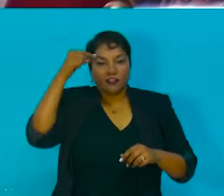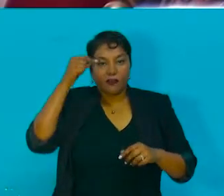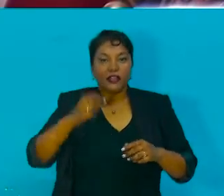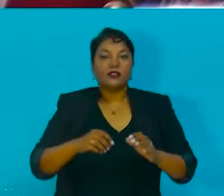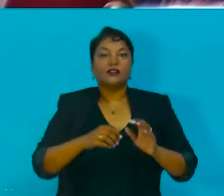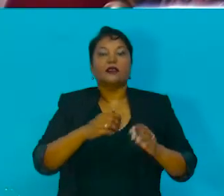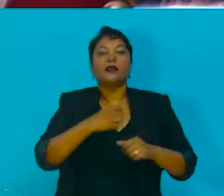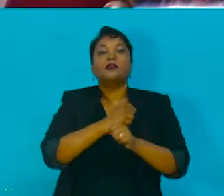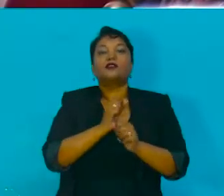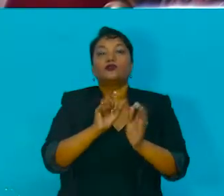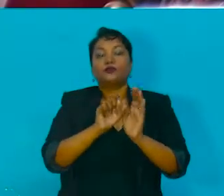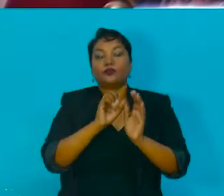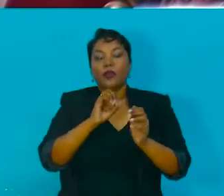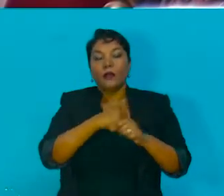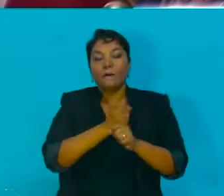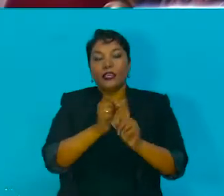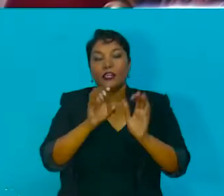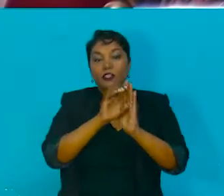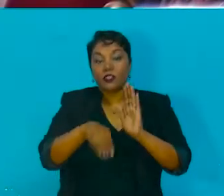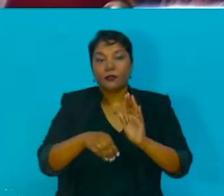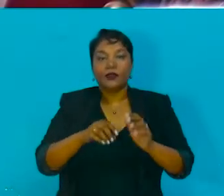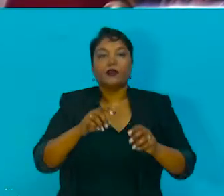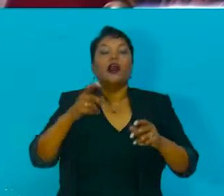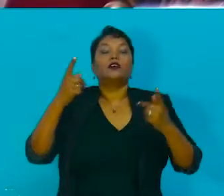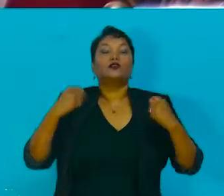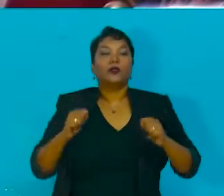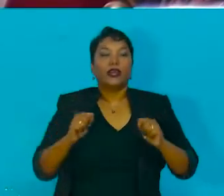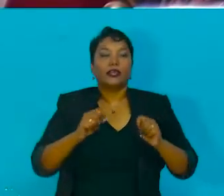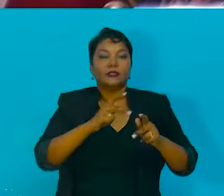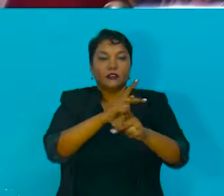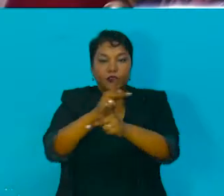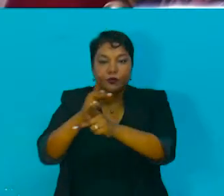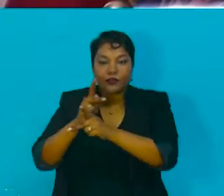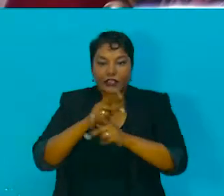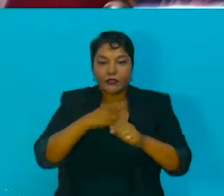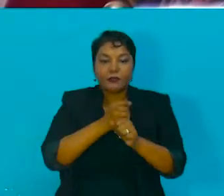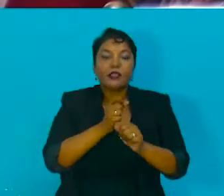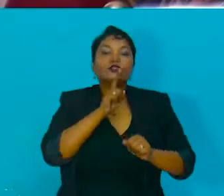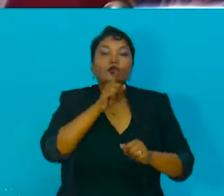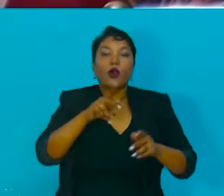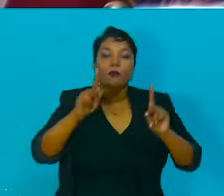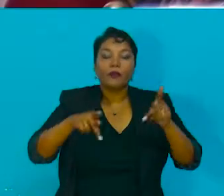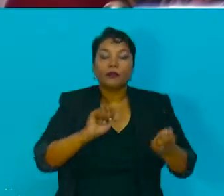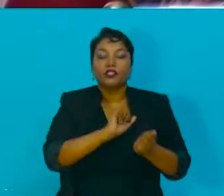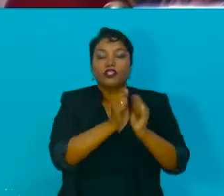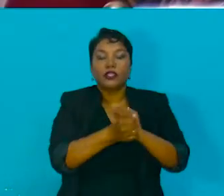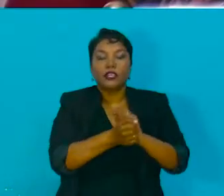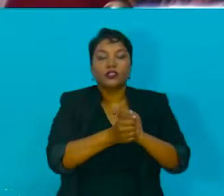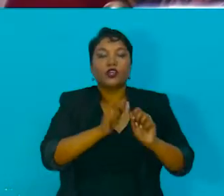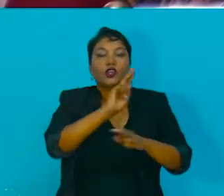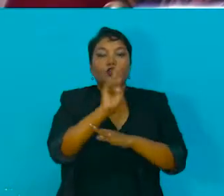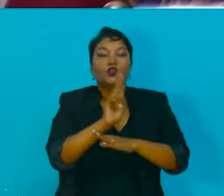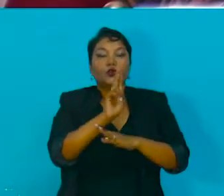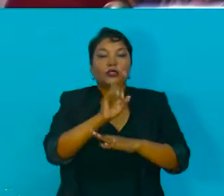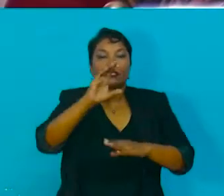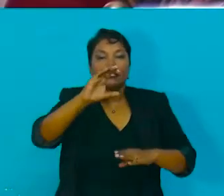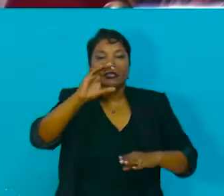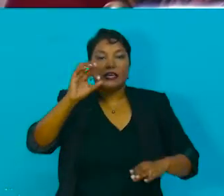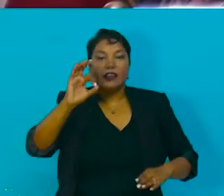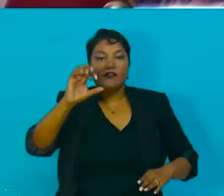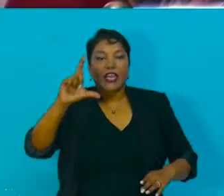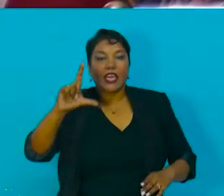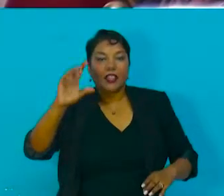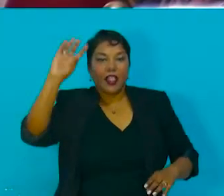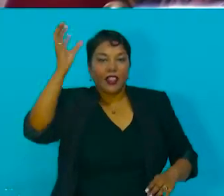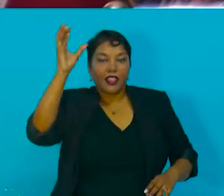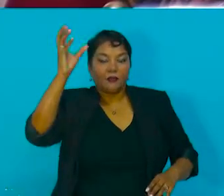first phase, and the intention is to continue monitoring to see to what extent people are really switching to CFLs